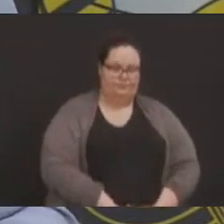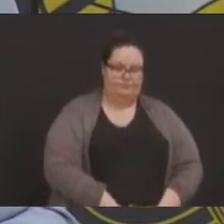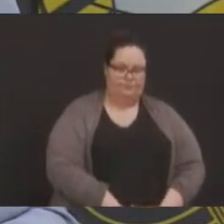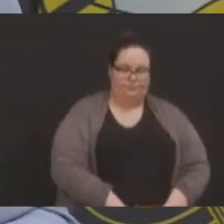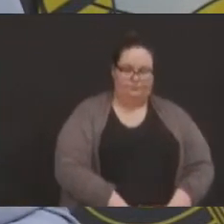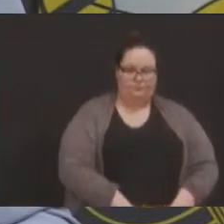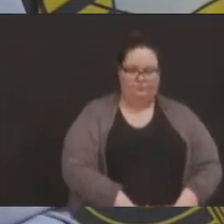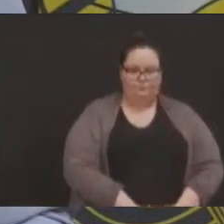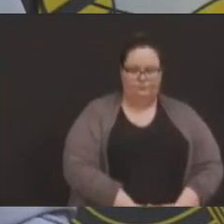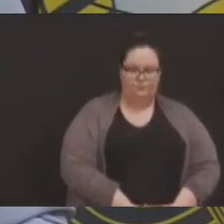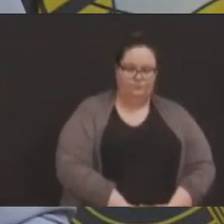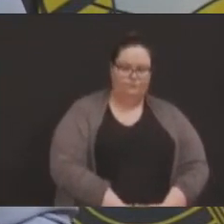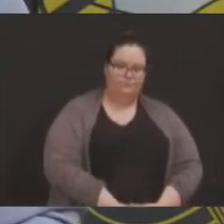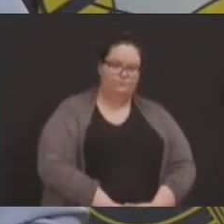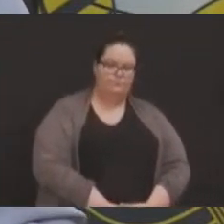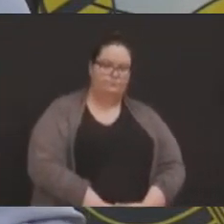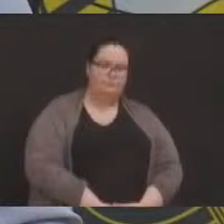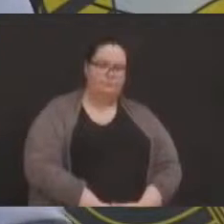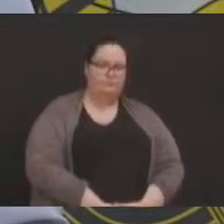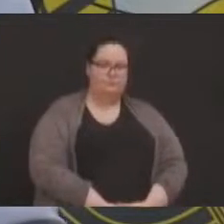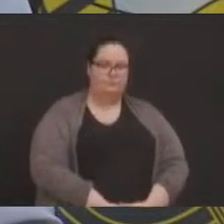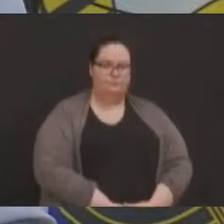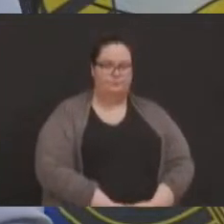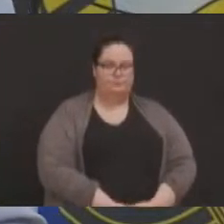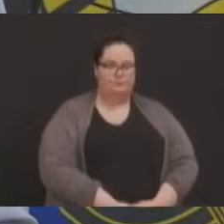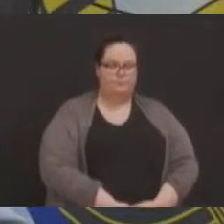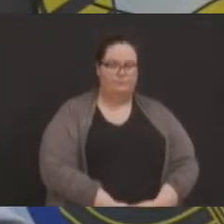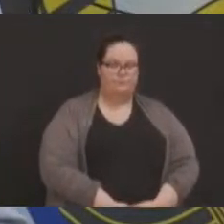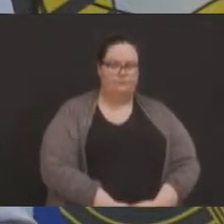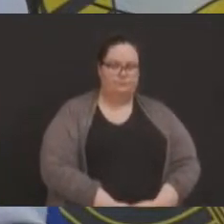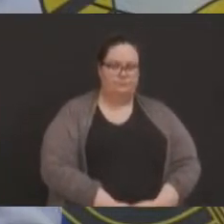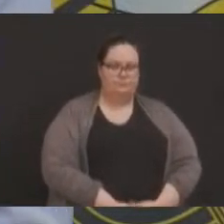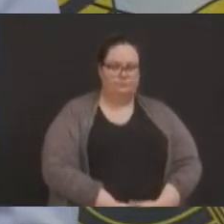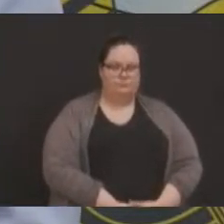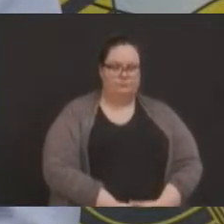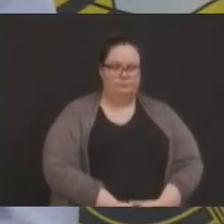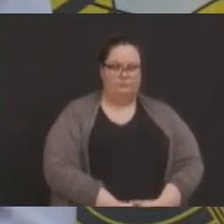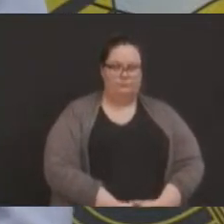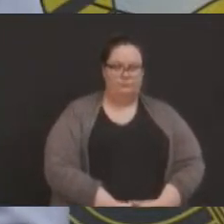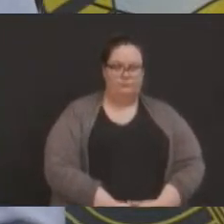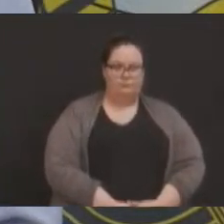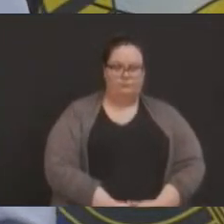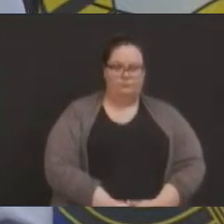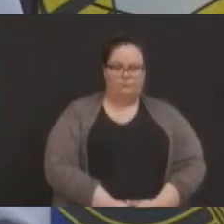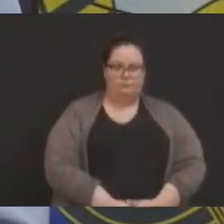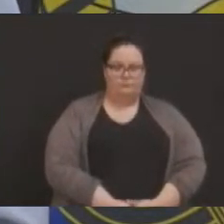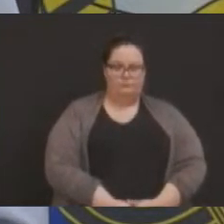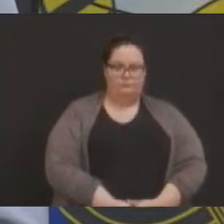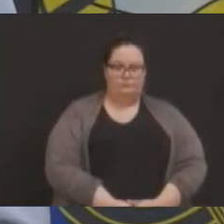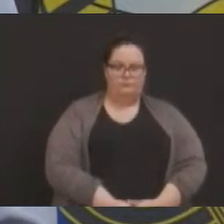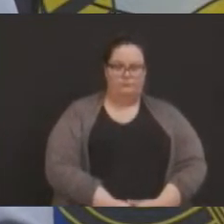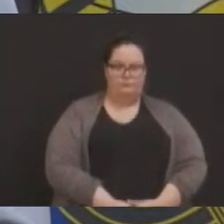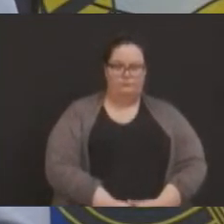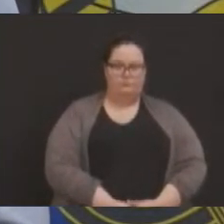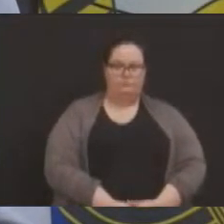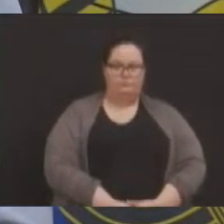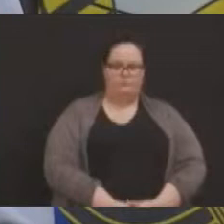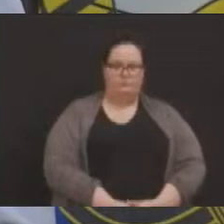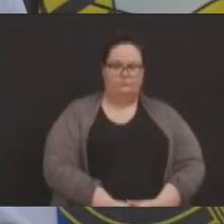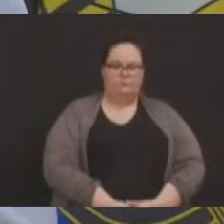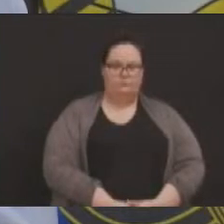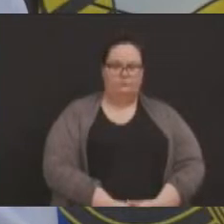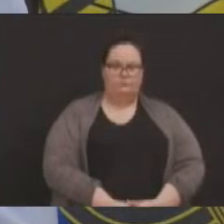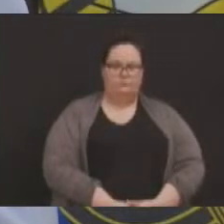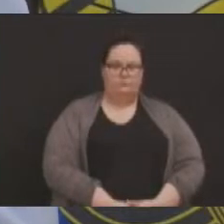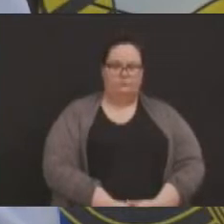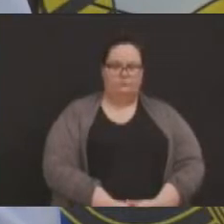Dans cette région, le virus est répandu dans le cadre d'une série de rassemblements sociaux pour ensuite s'infiltrer dans des lieux de travail,